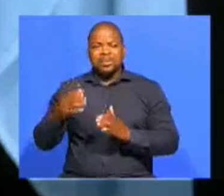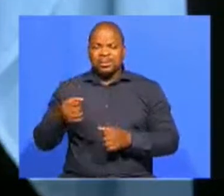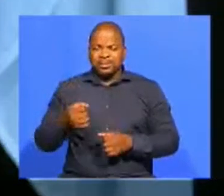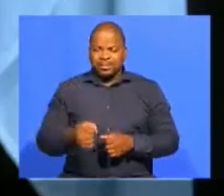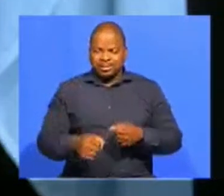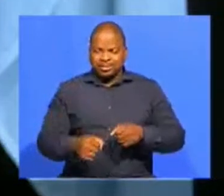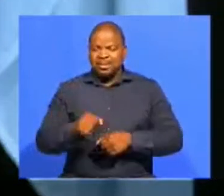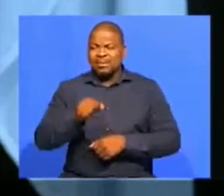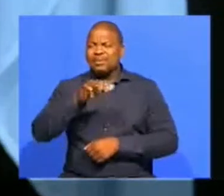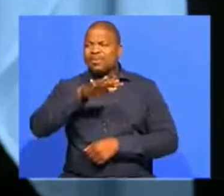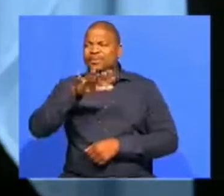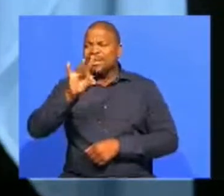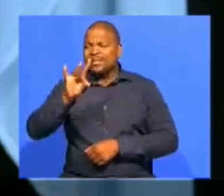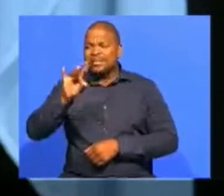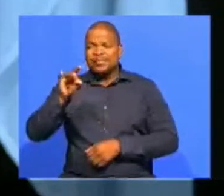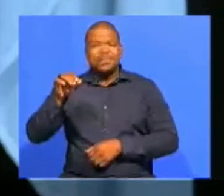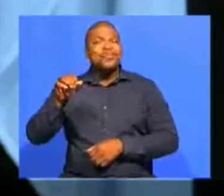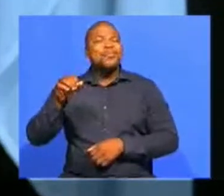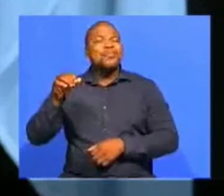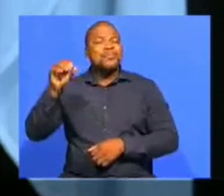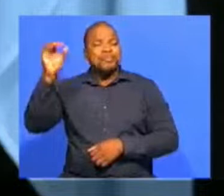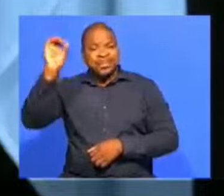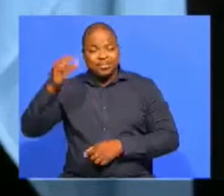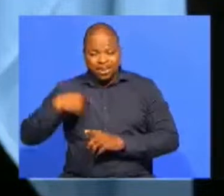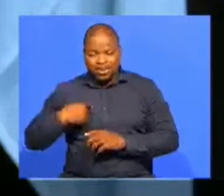around 15%, but I'm fighting back